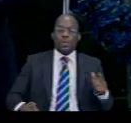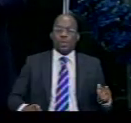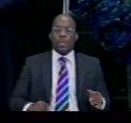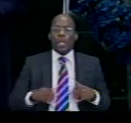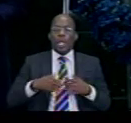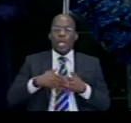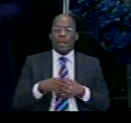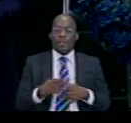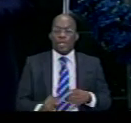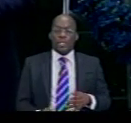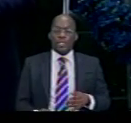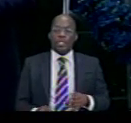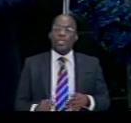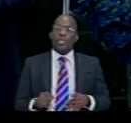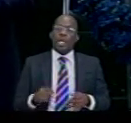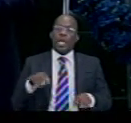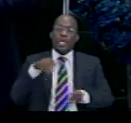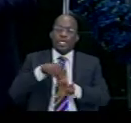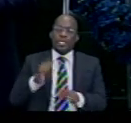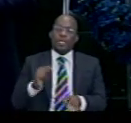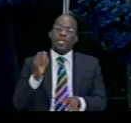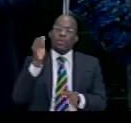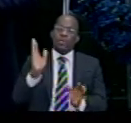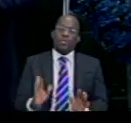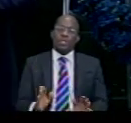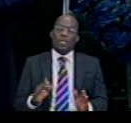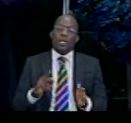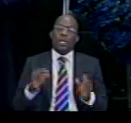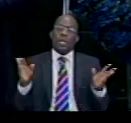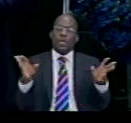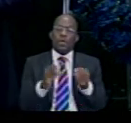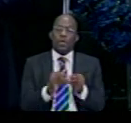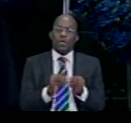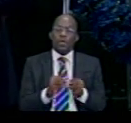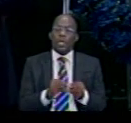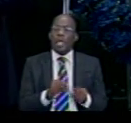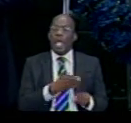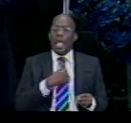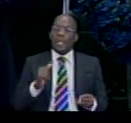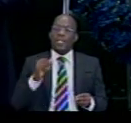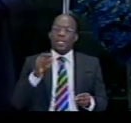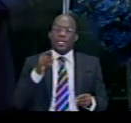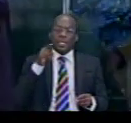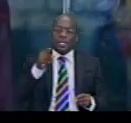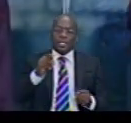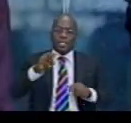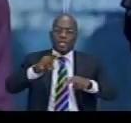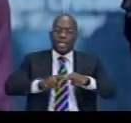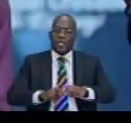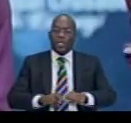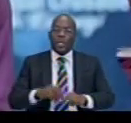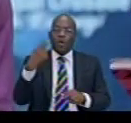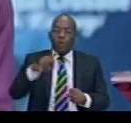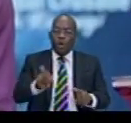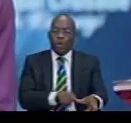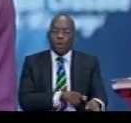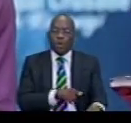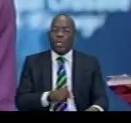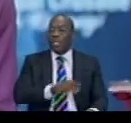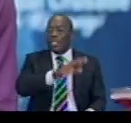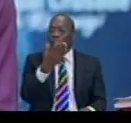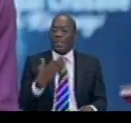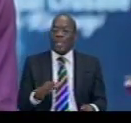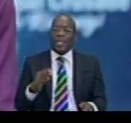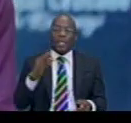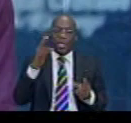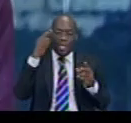conference. He sat down and he noticed that he was fine for a long time. He could not experience all the past pain in his ribcage, and